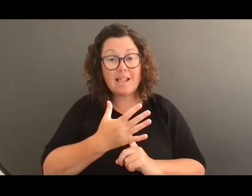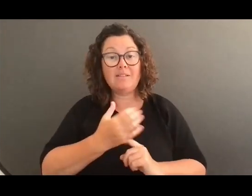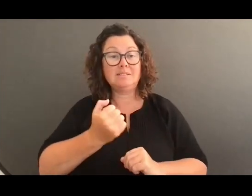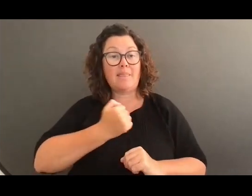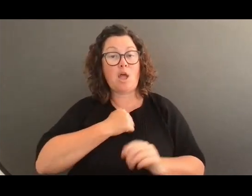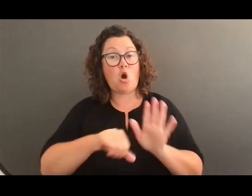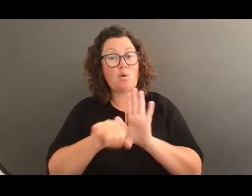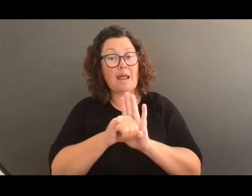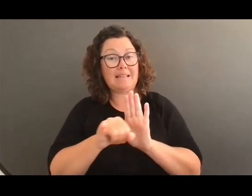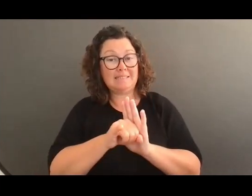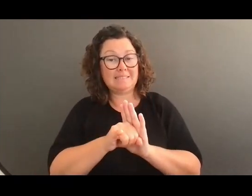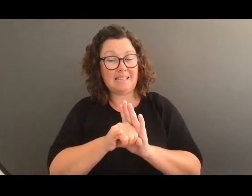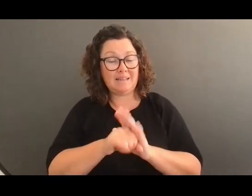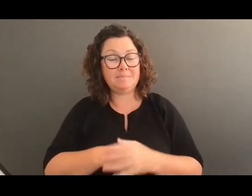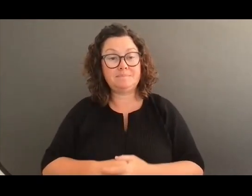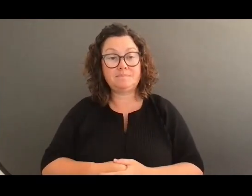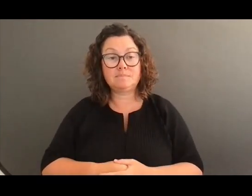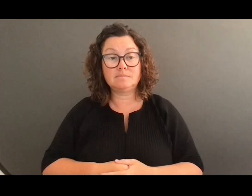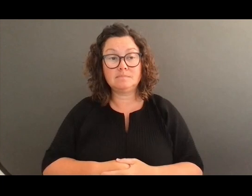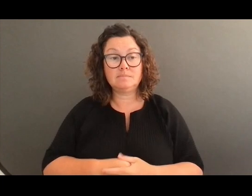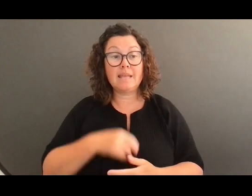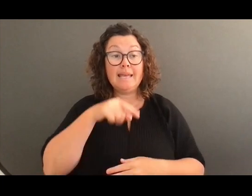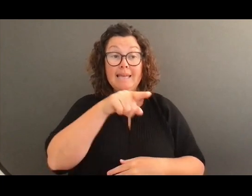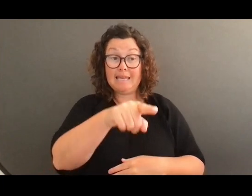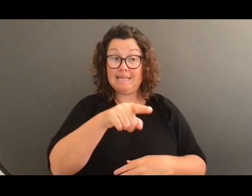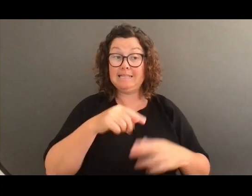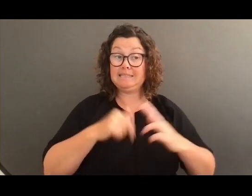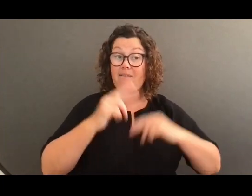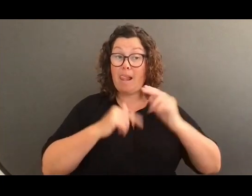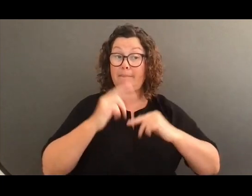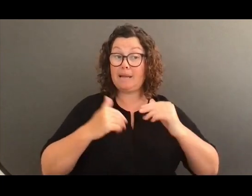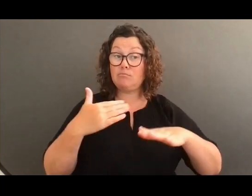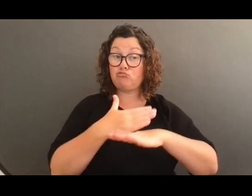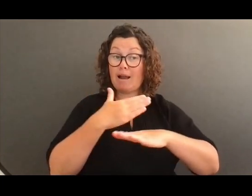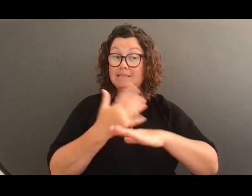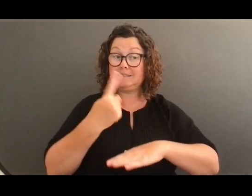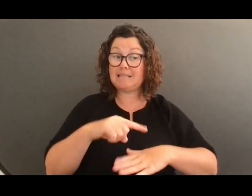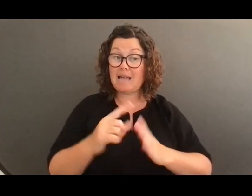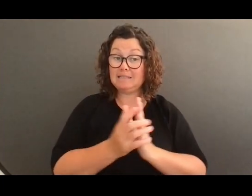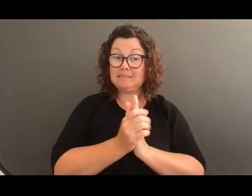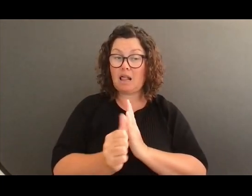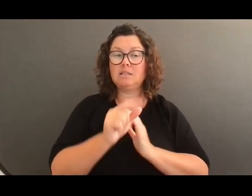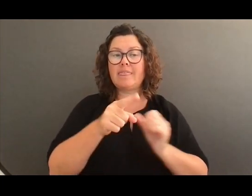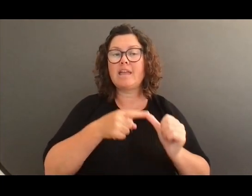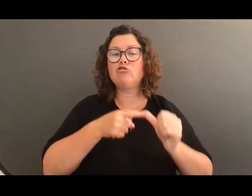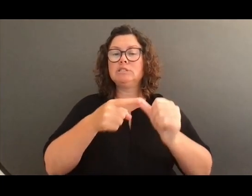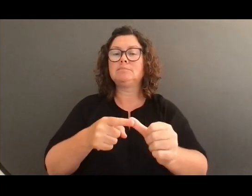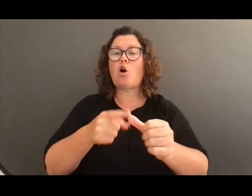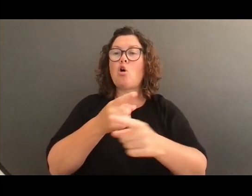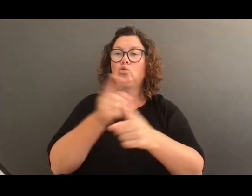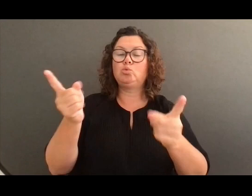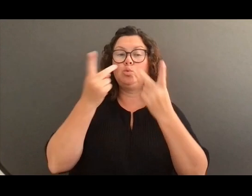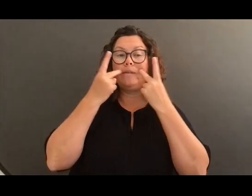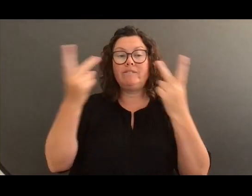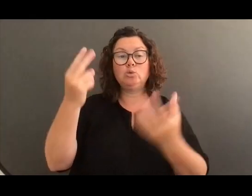In this strand, developing practices and skills, they're responding to the visual arts, and they're developing through practices